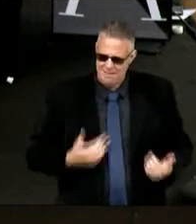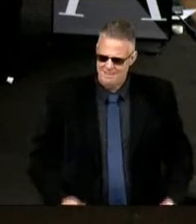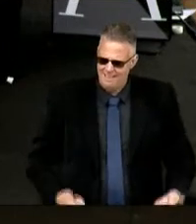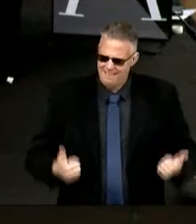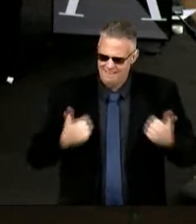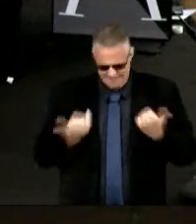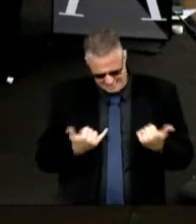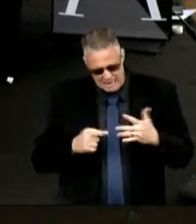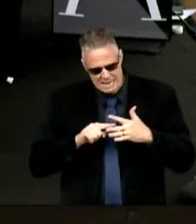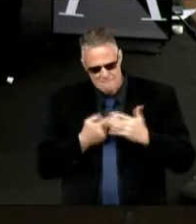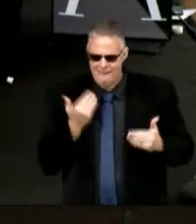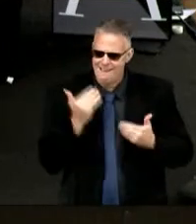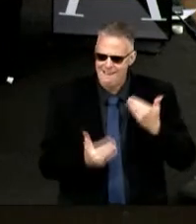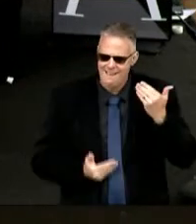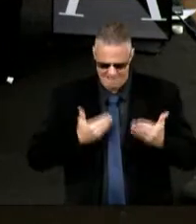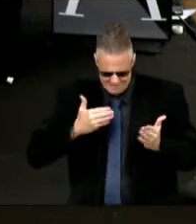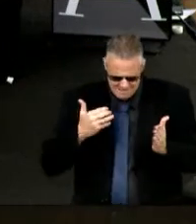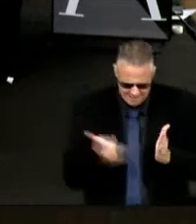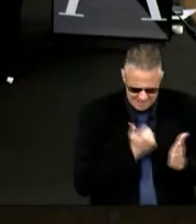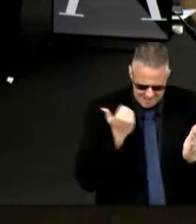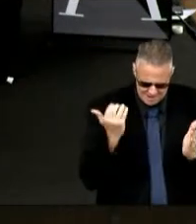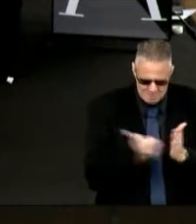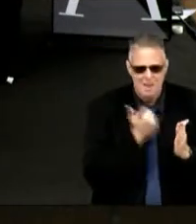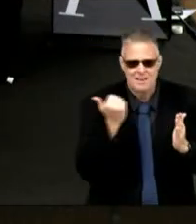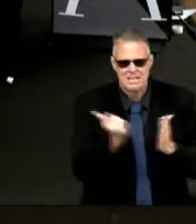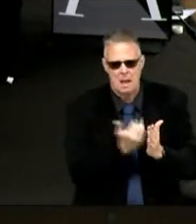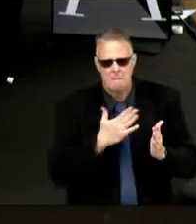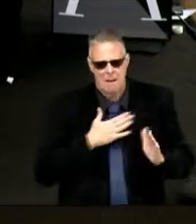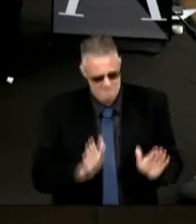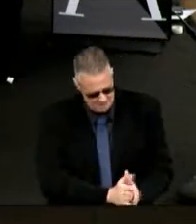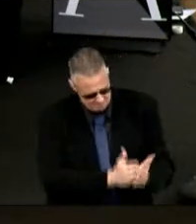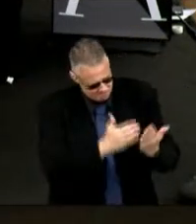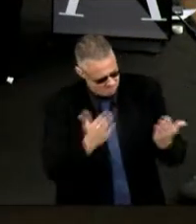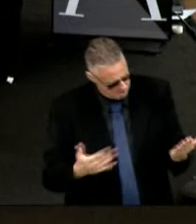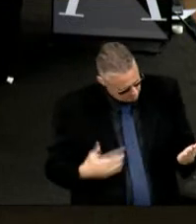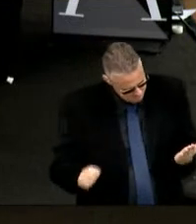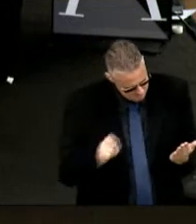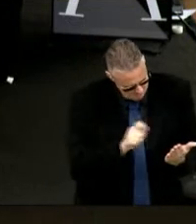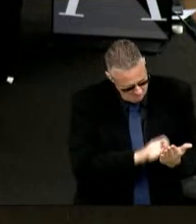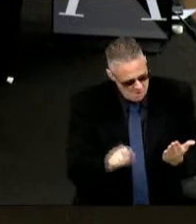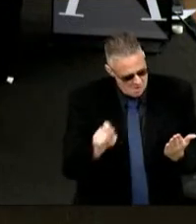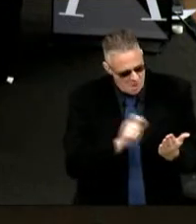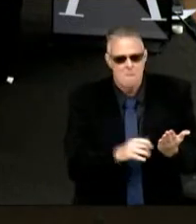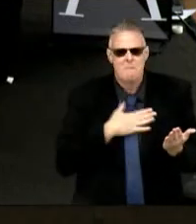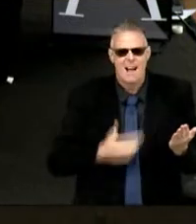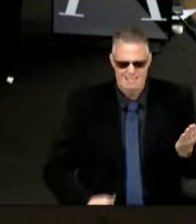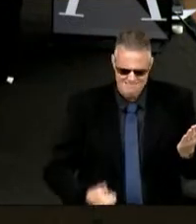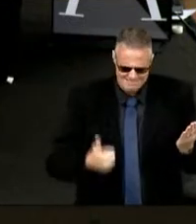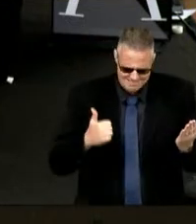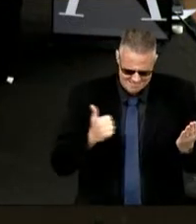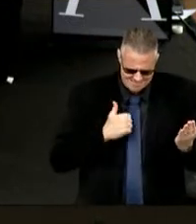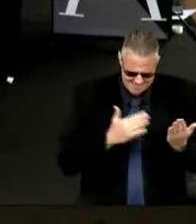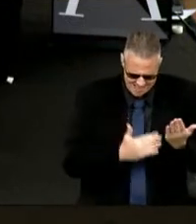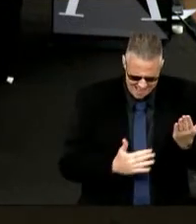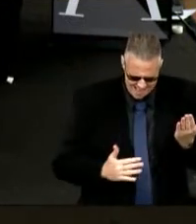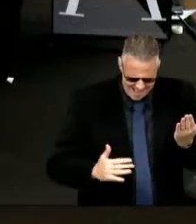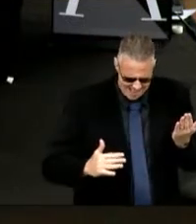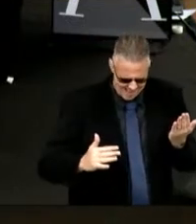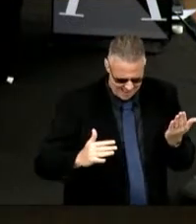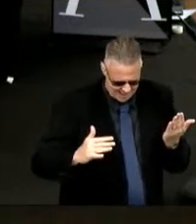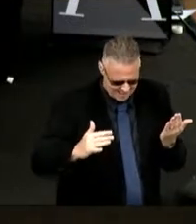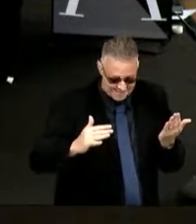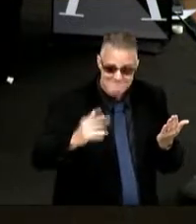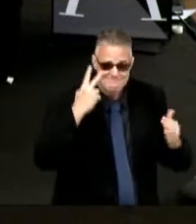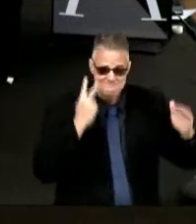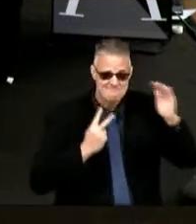undefined. I'm just beginning, the pen's in my hand. Ending a